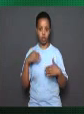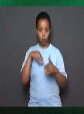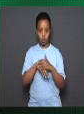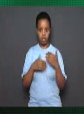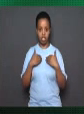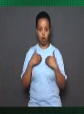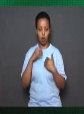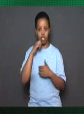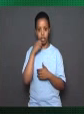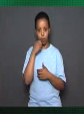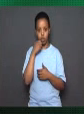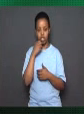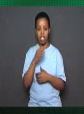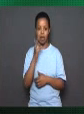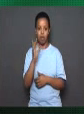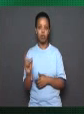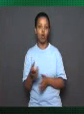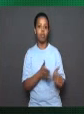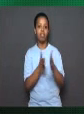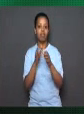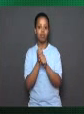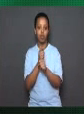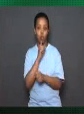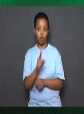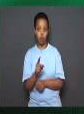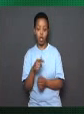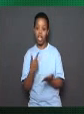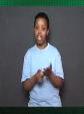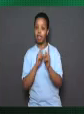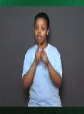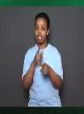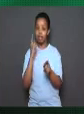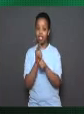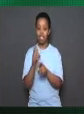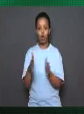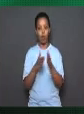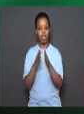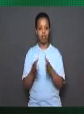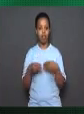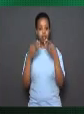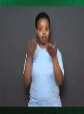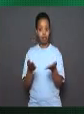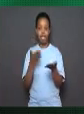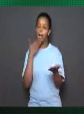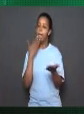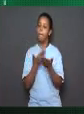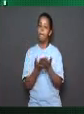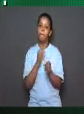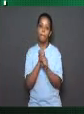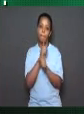function best. If you answered the question correctly, well done.